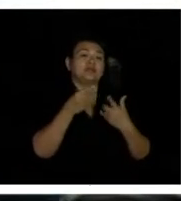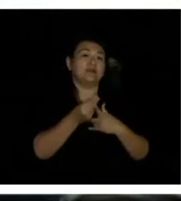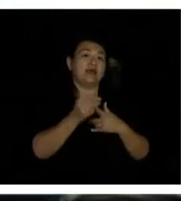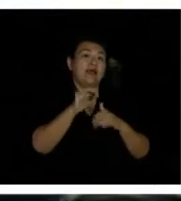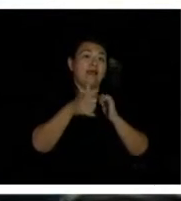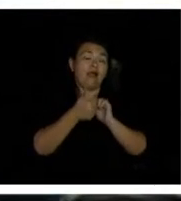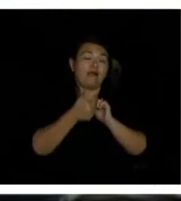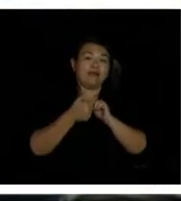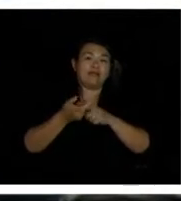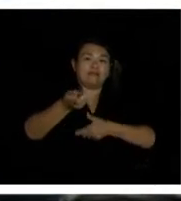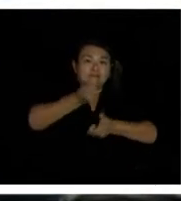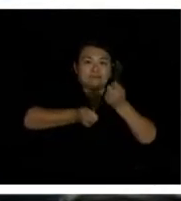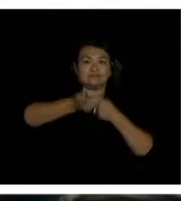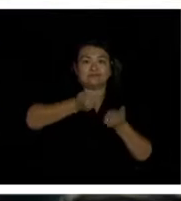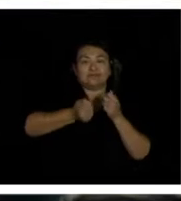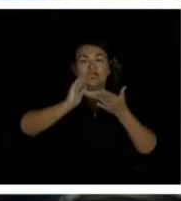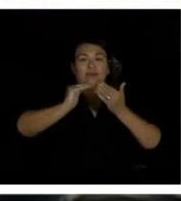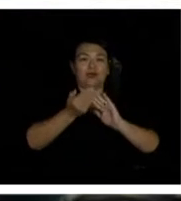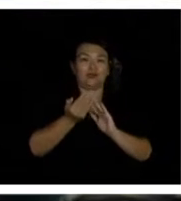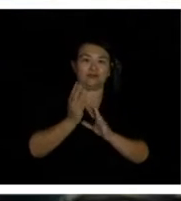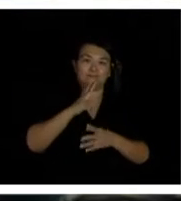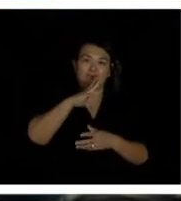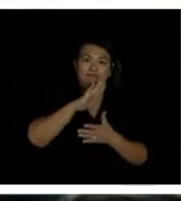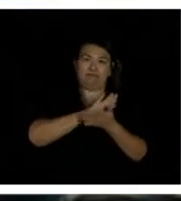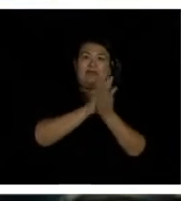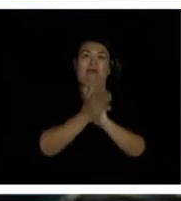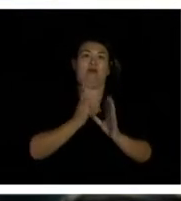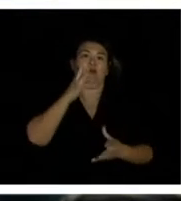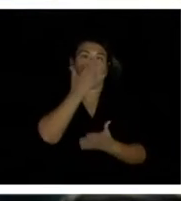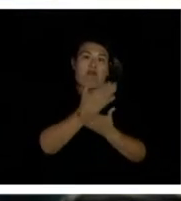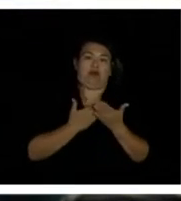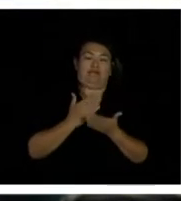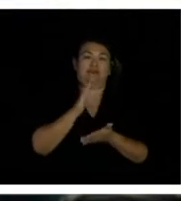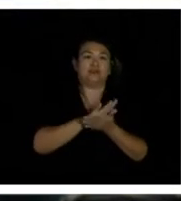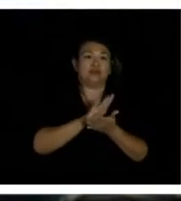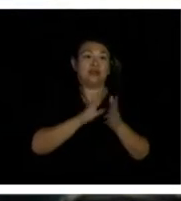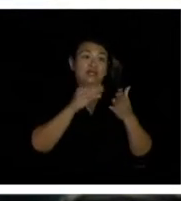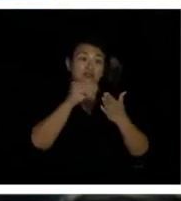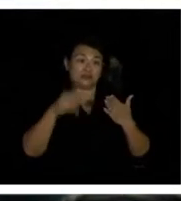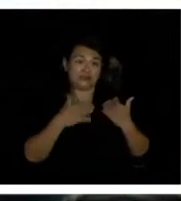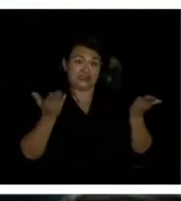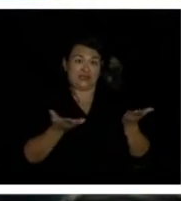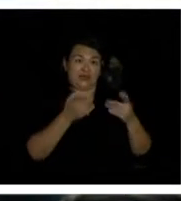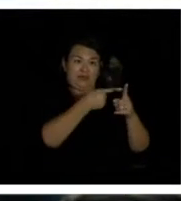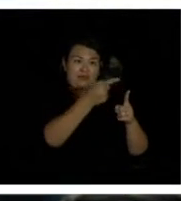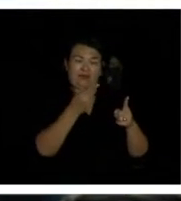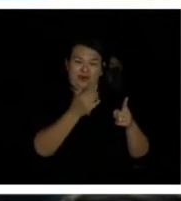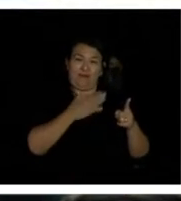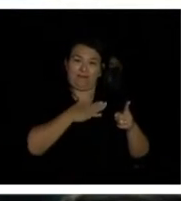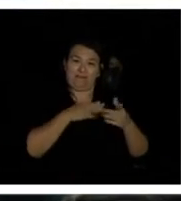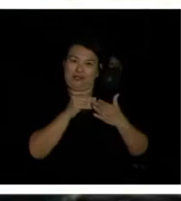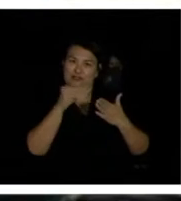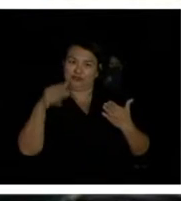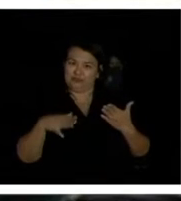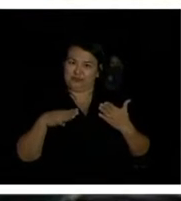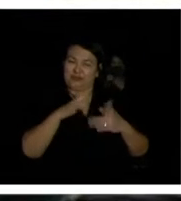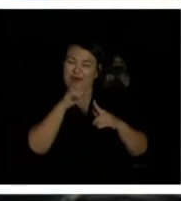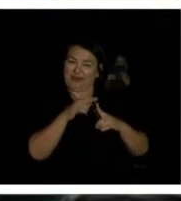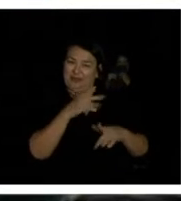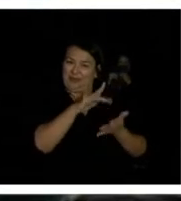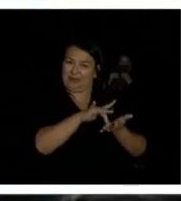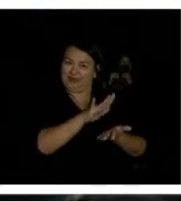drawn in the community to be part of the school. And then the students right here, who were also my students when they were in middle school.